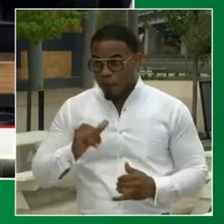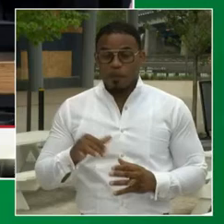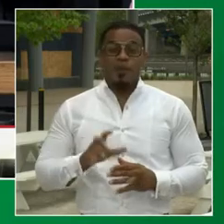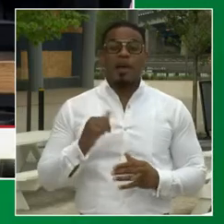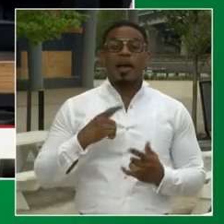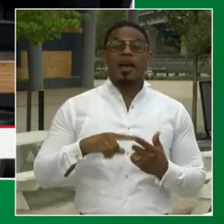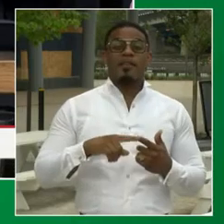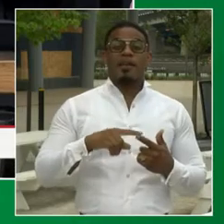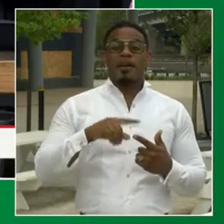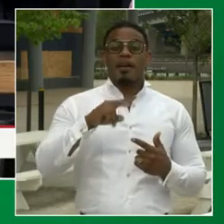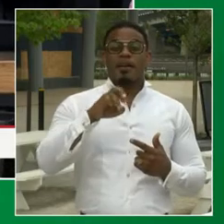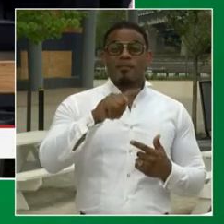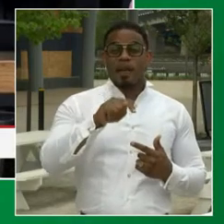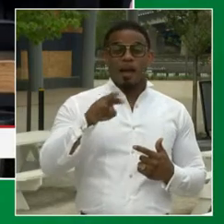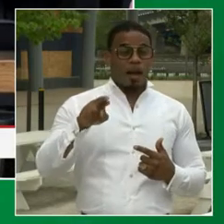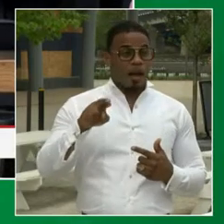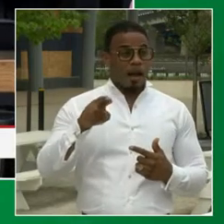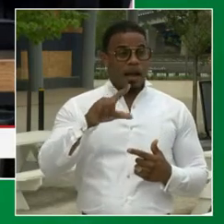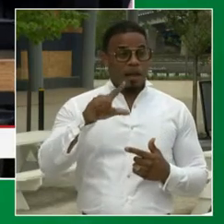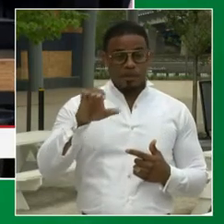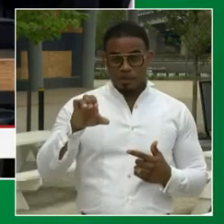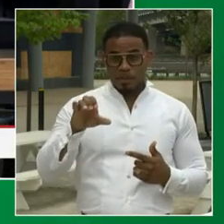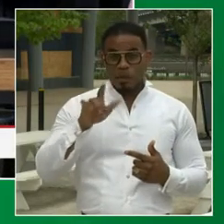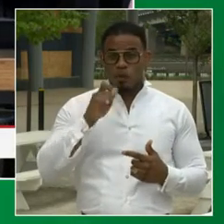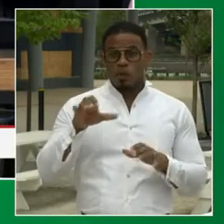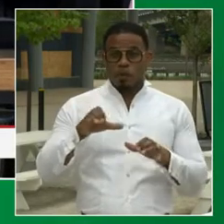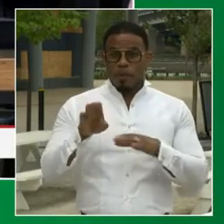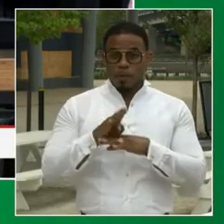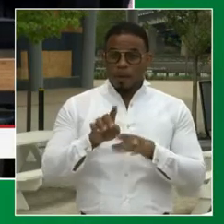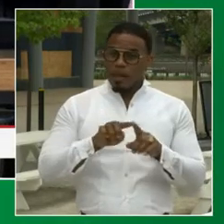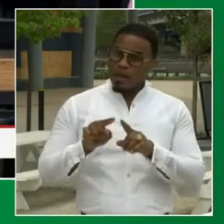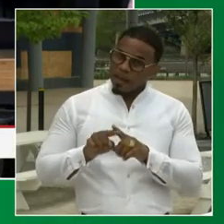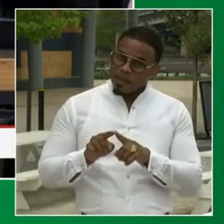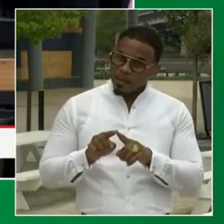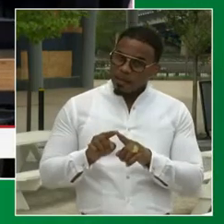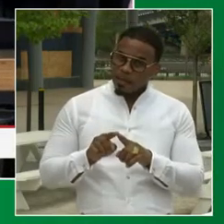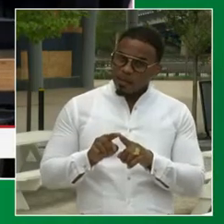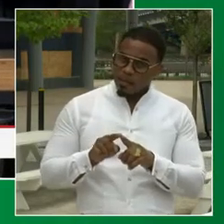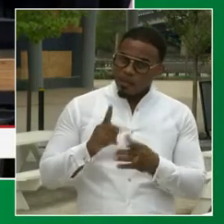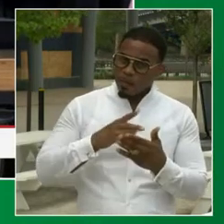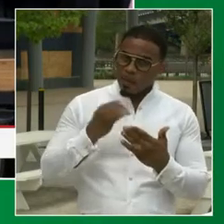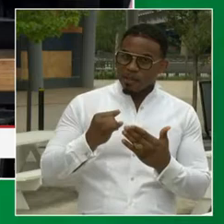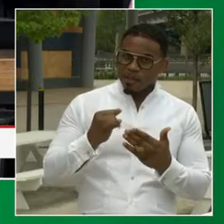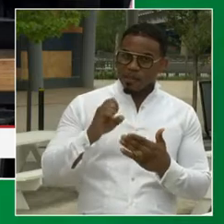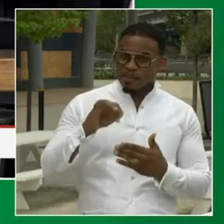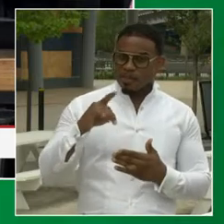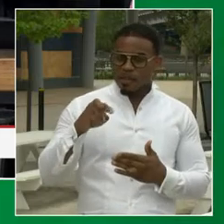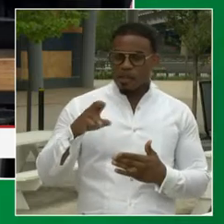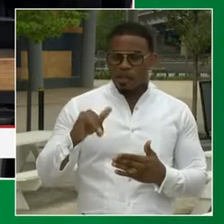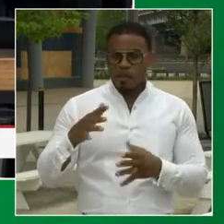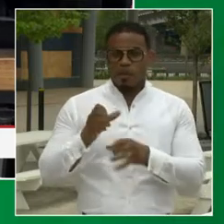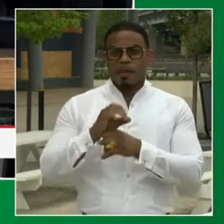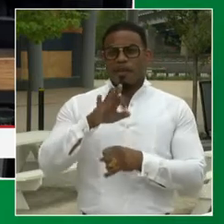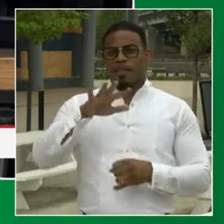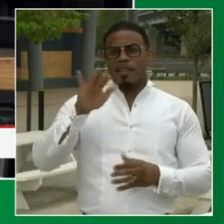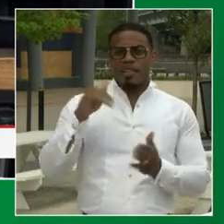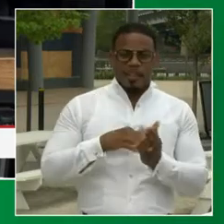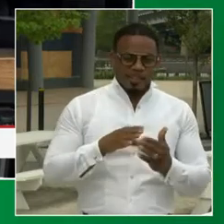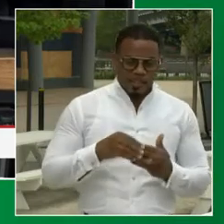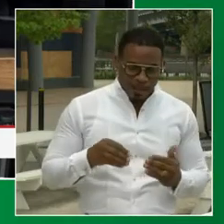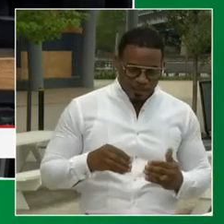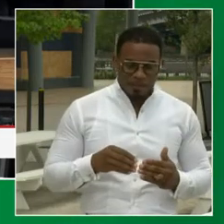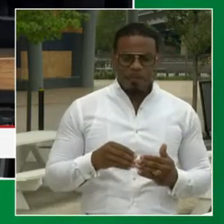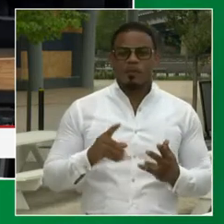We have Bass Bar, LLC, who is doing business as Ancho Cidery, and they received